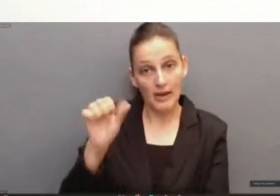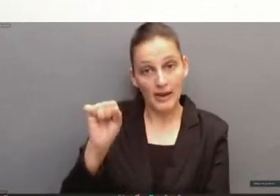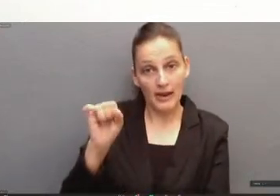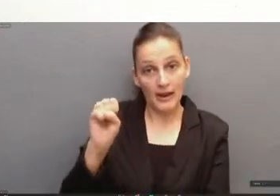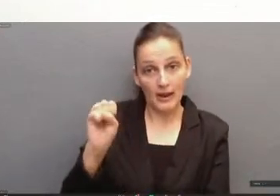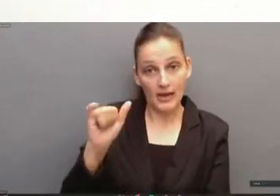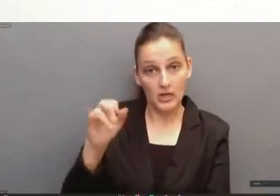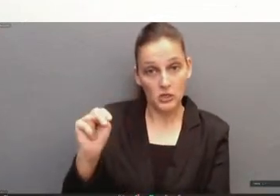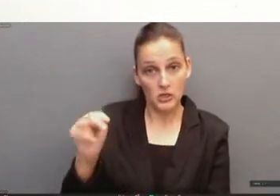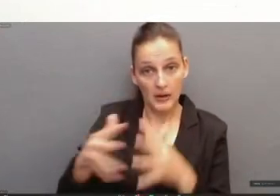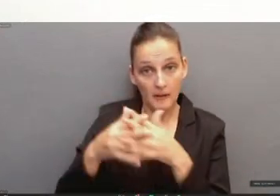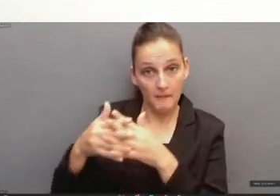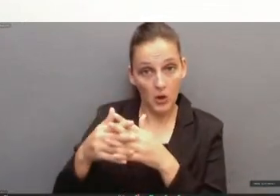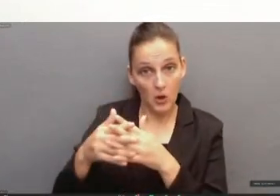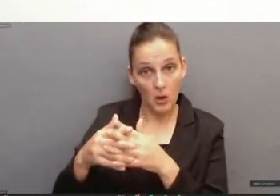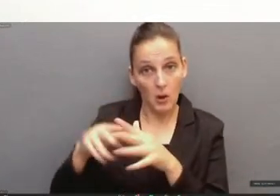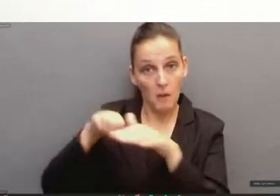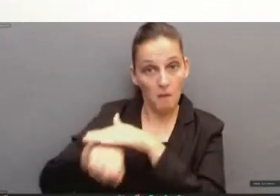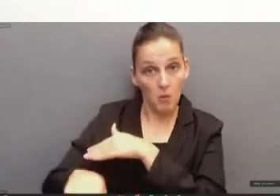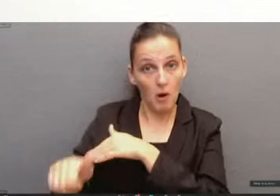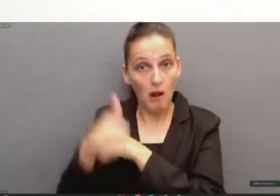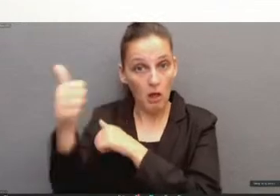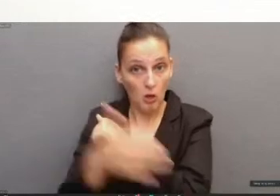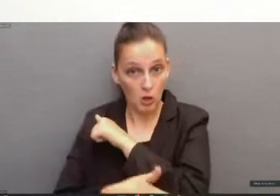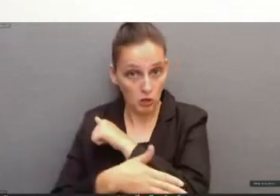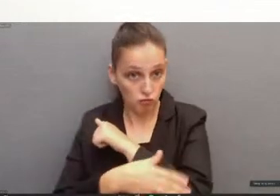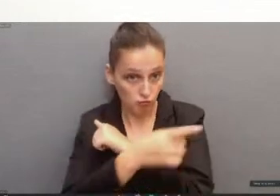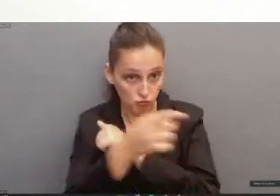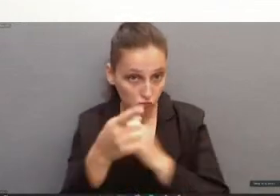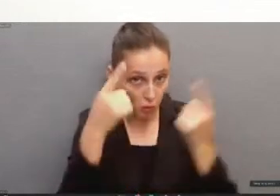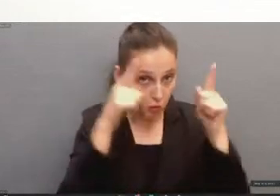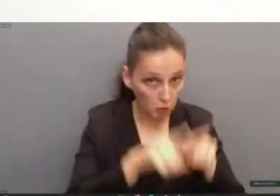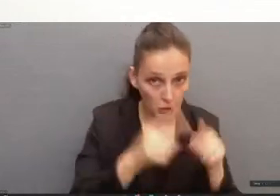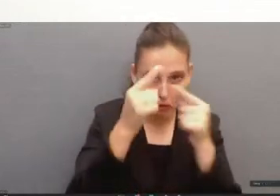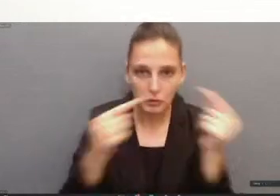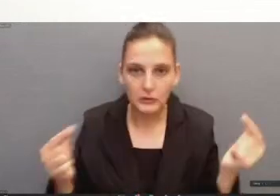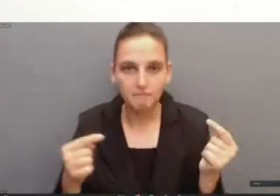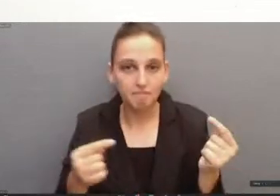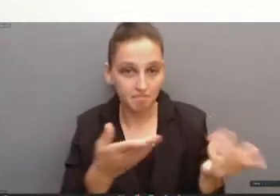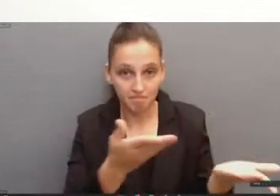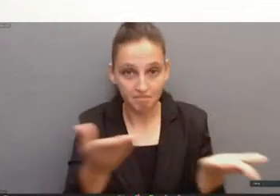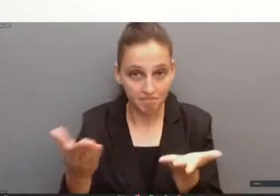foreign born. Anyone want to provide an answer to that question?